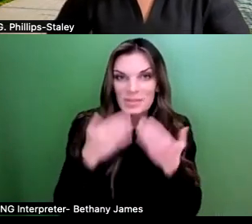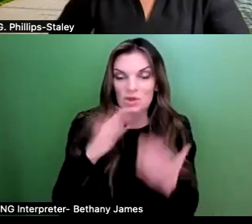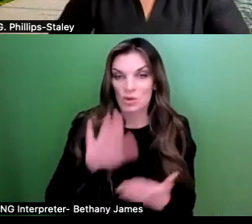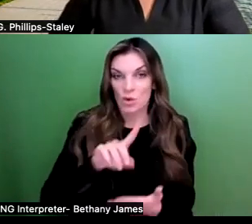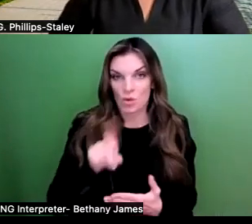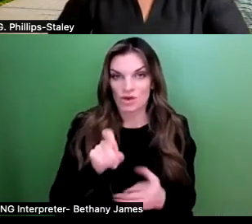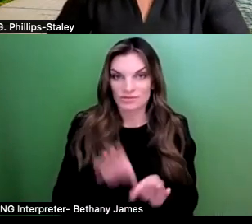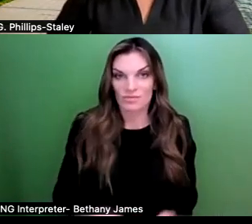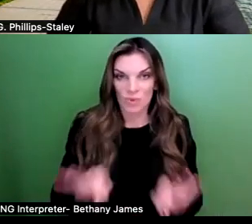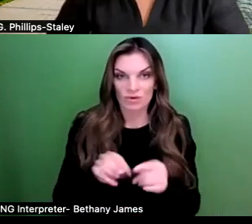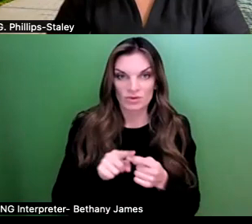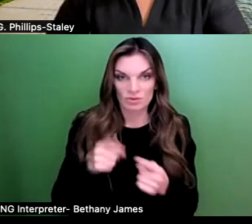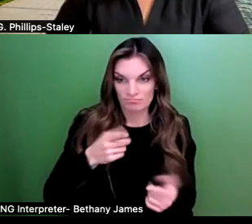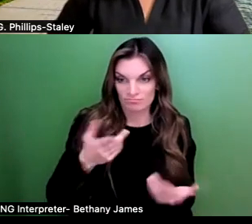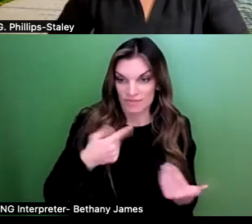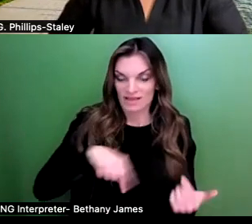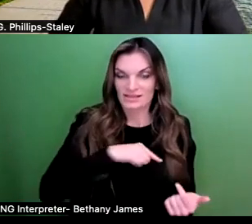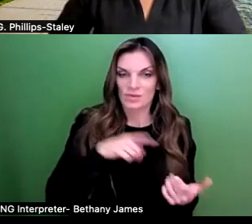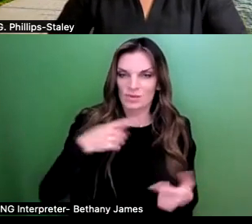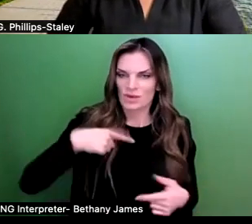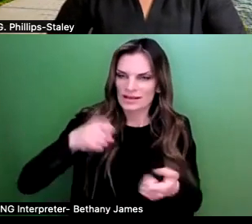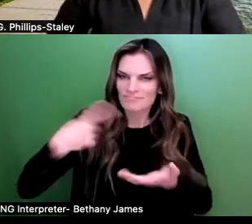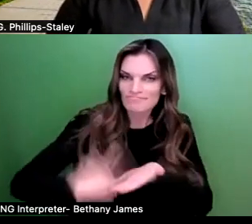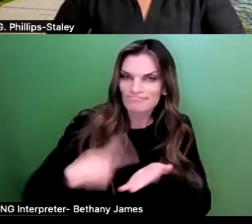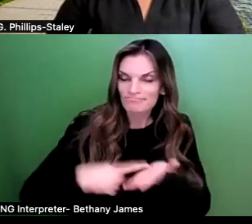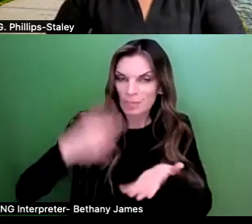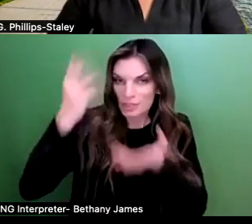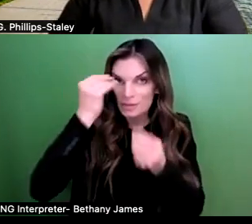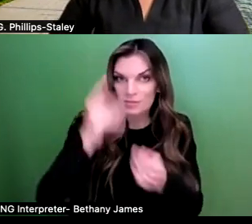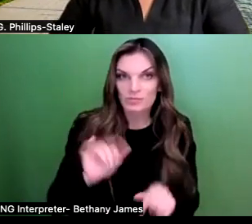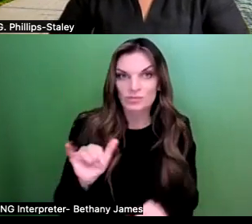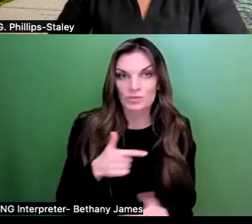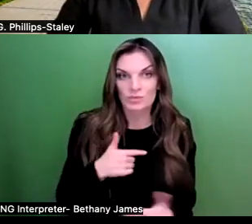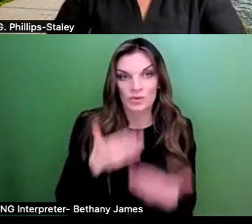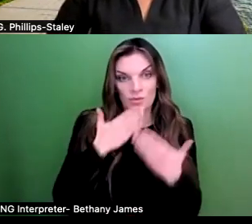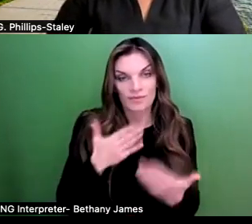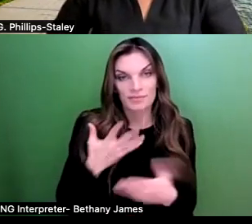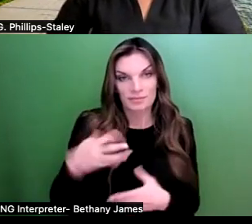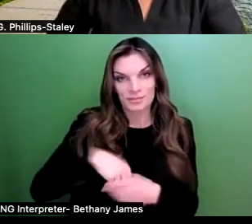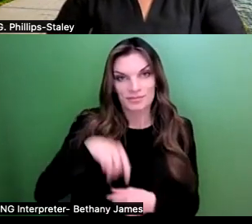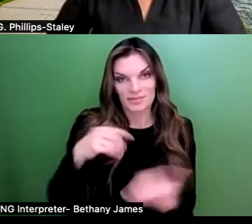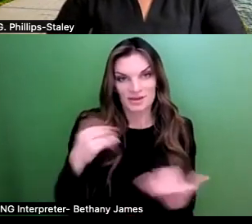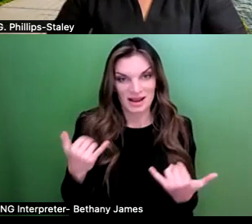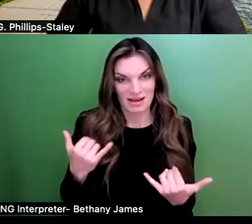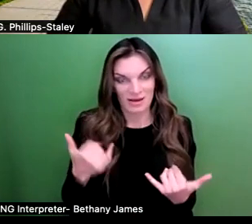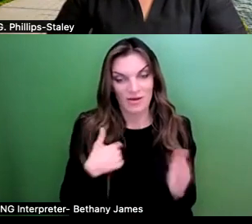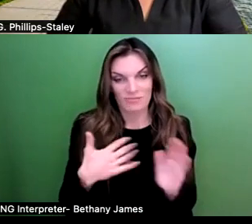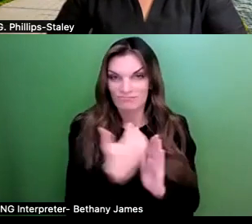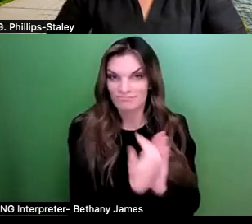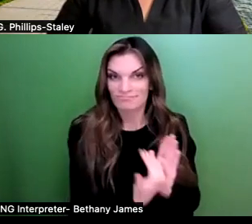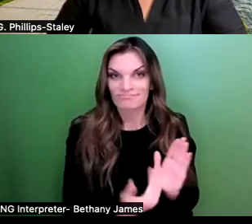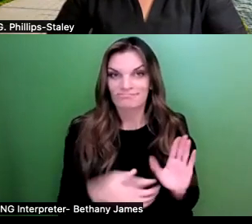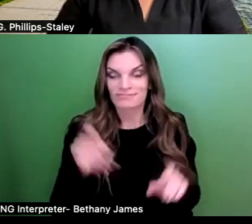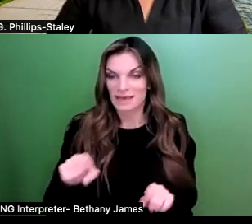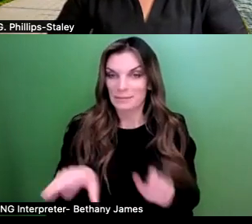us, and they were important for us to discuss and to think about. I'm grateful to be on the slate that I am on under the leadership of